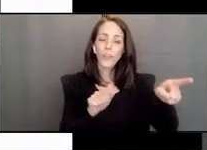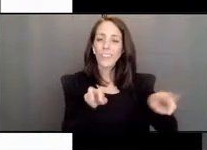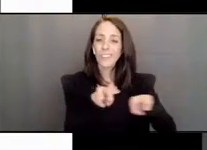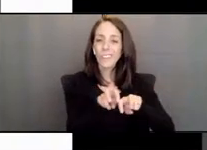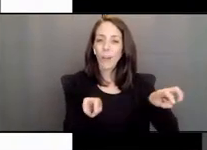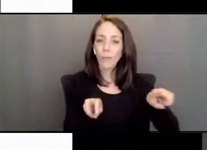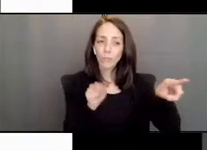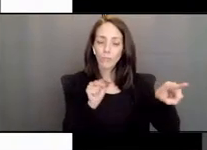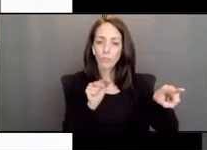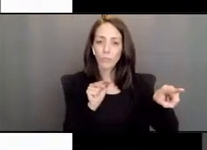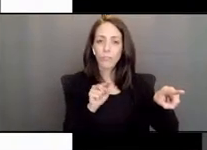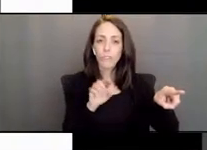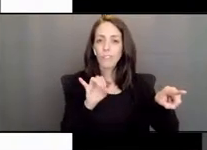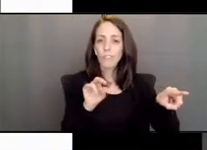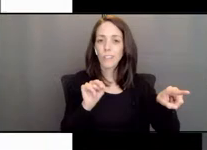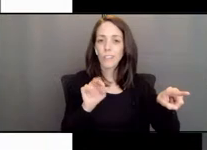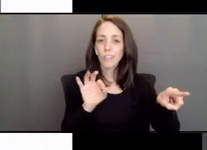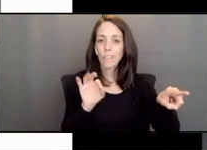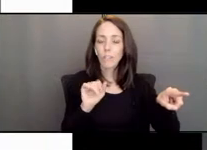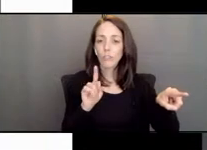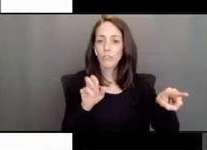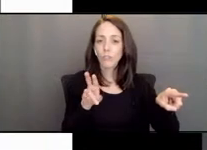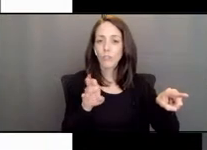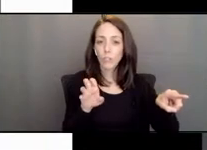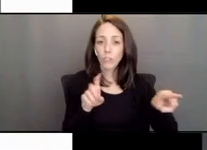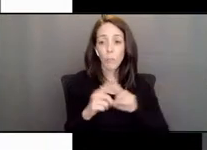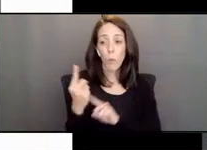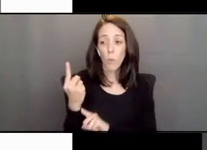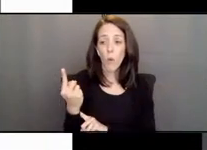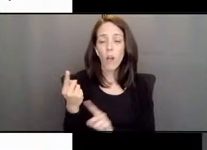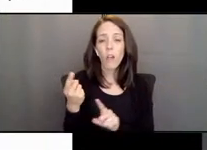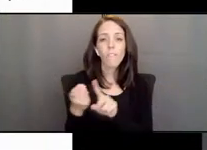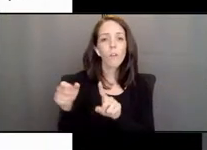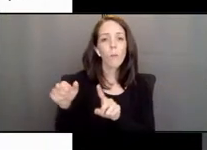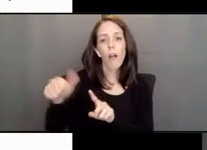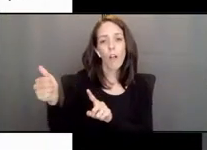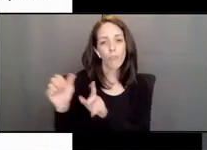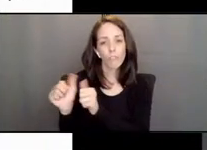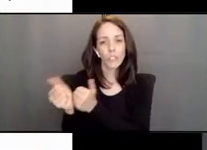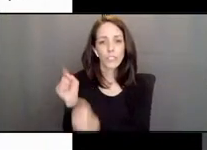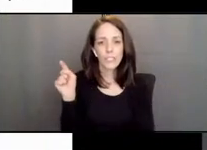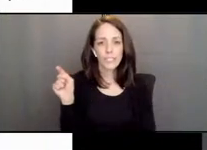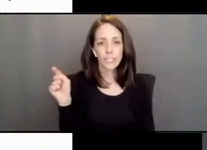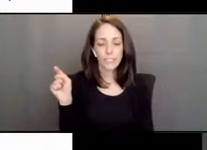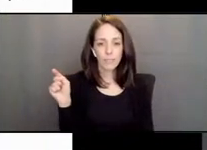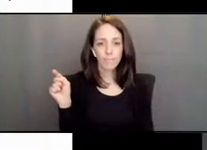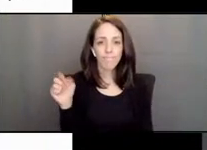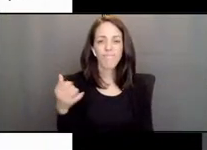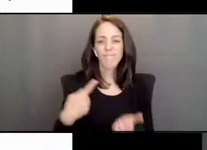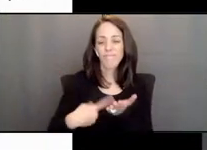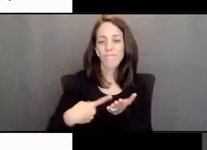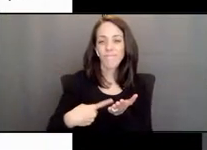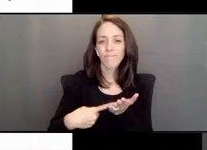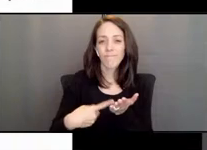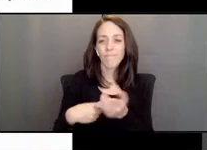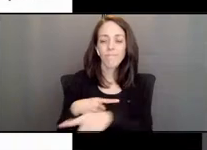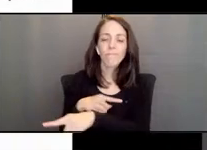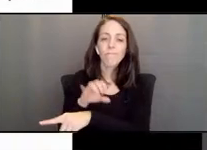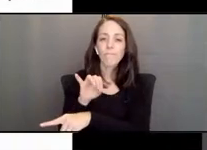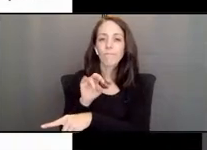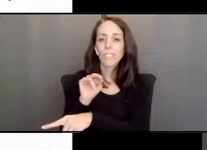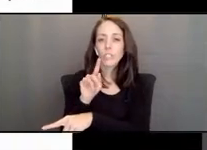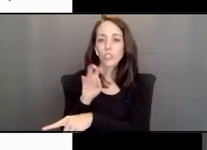one resulting from the work of our interdependencies. So let's talk about those interdependencies for a moment.